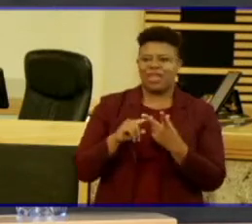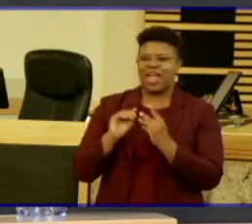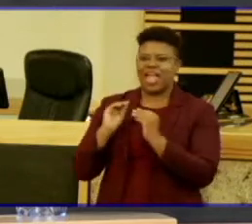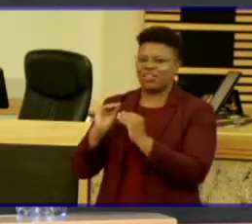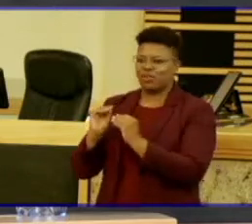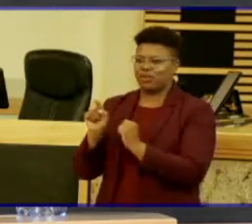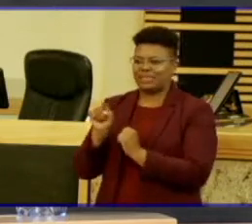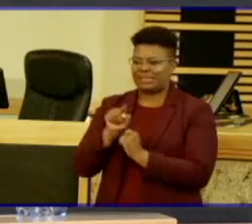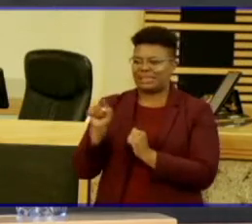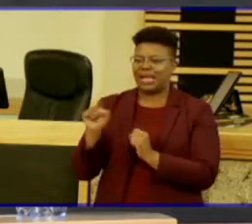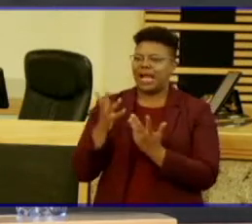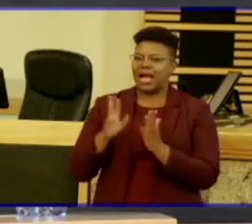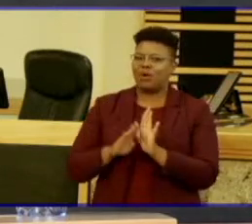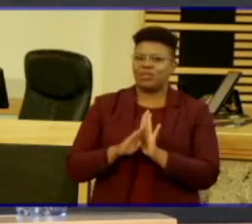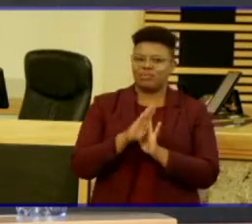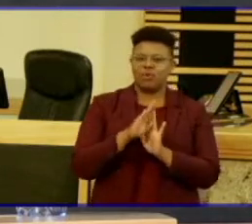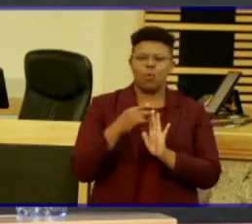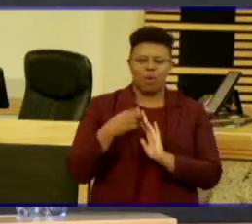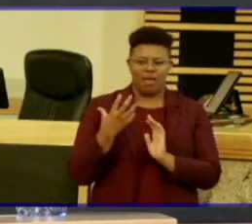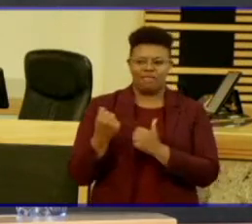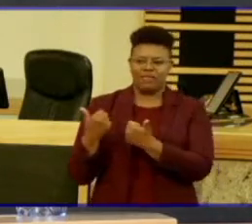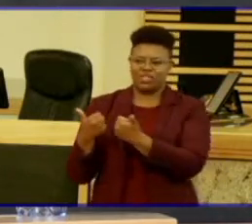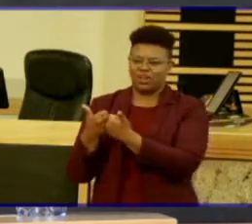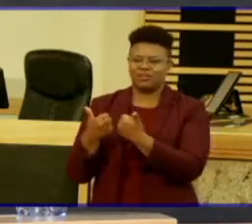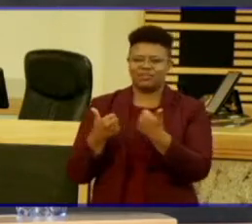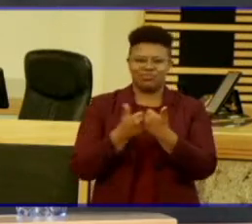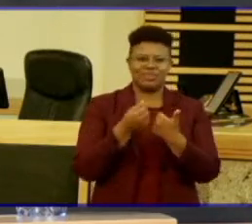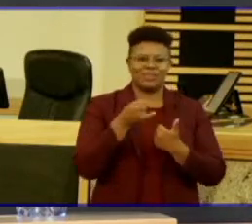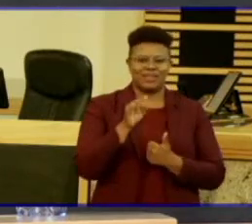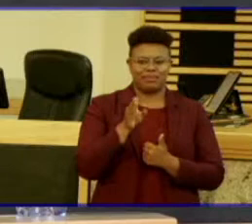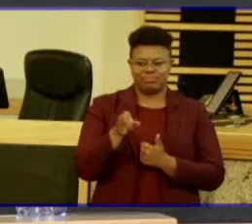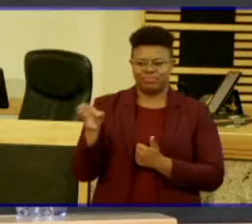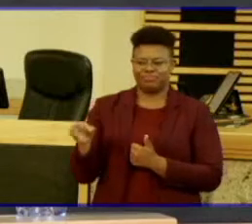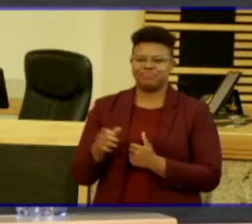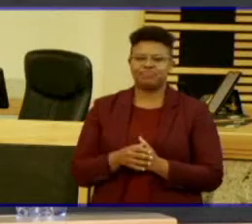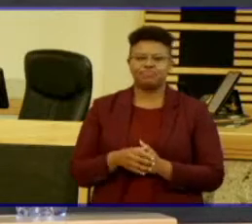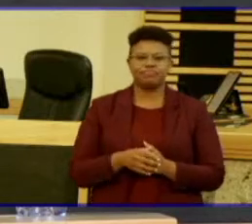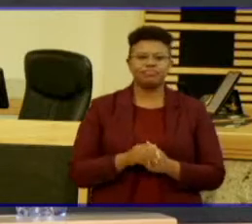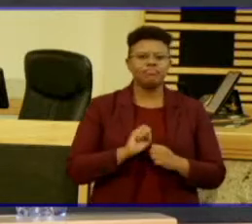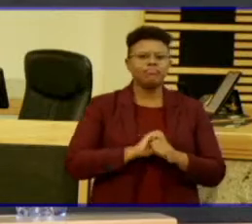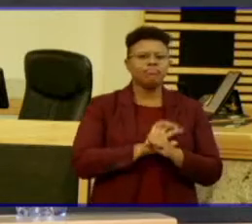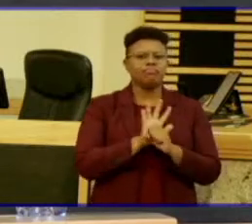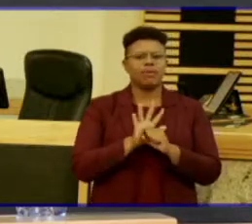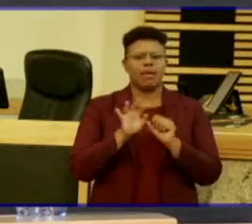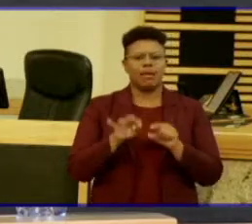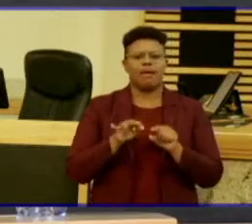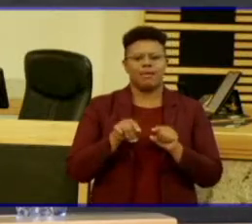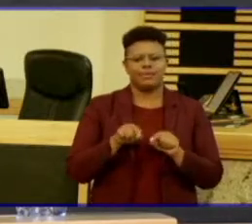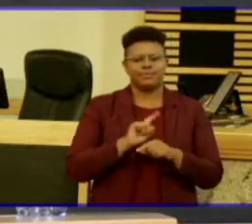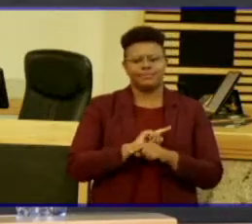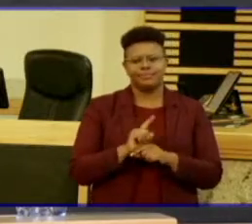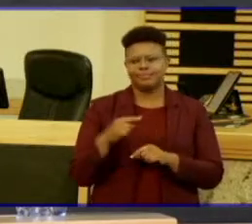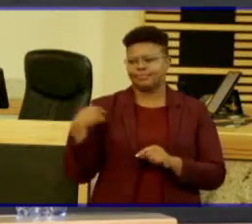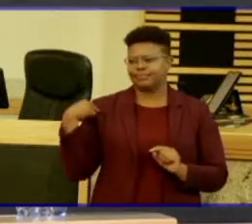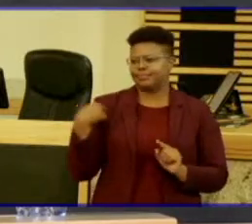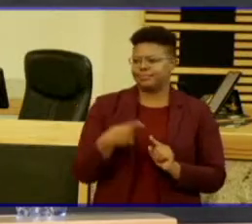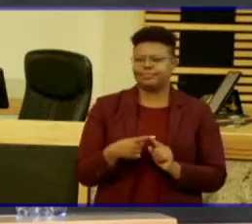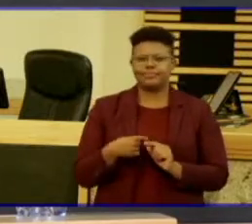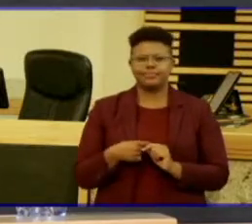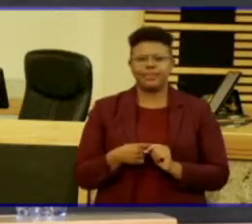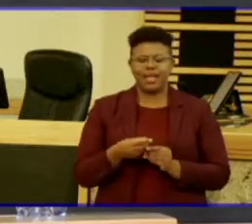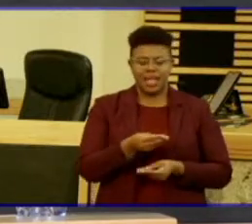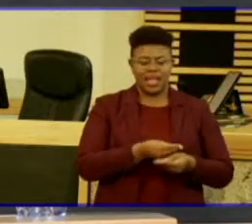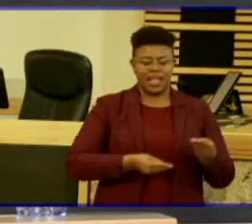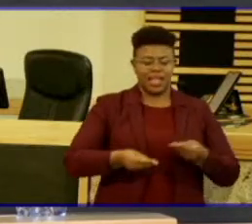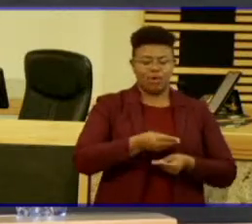their turnaround time. We still have challenges in those two departments. During this pandemic, the informal sector of the economy was also